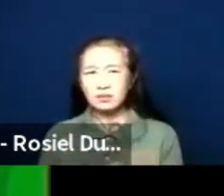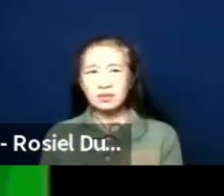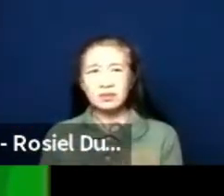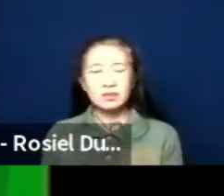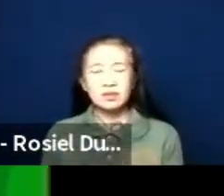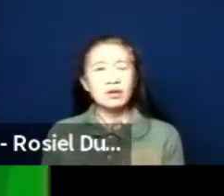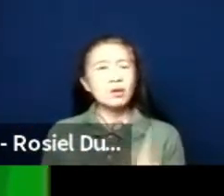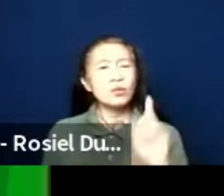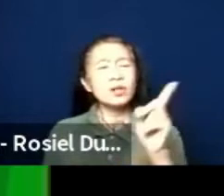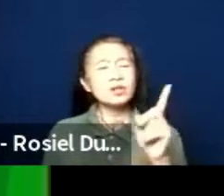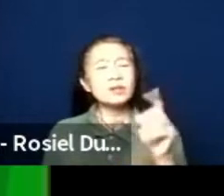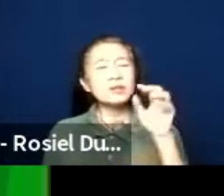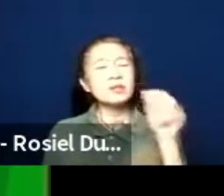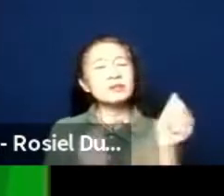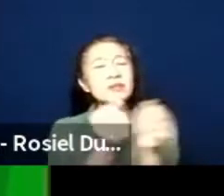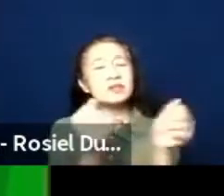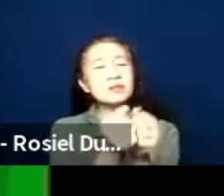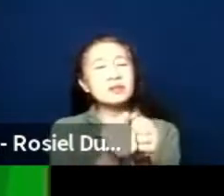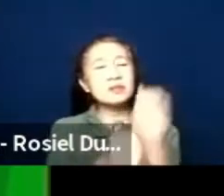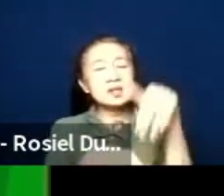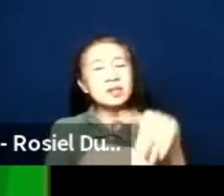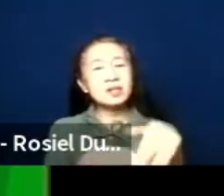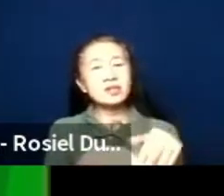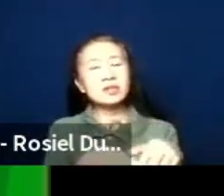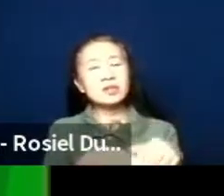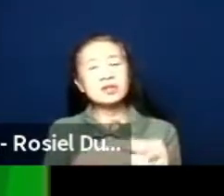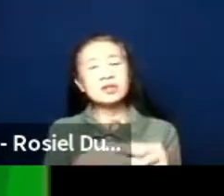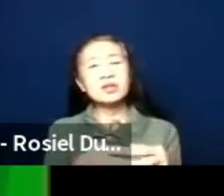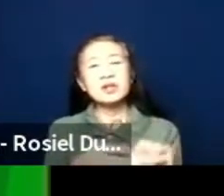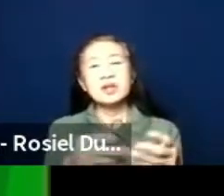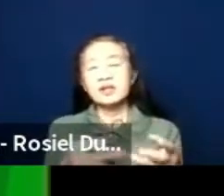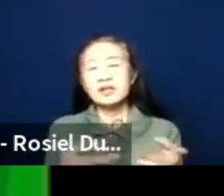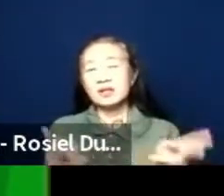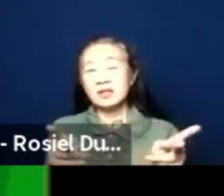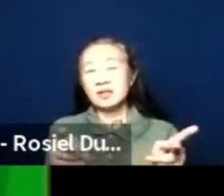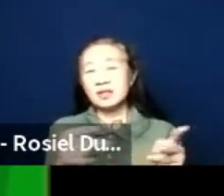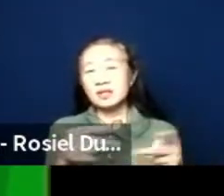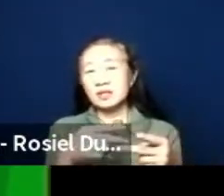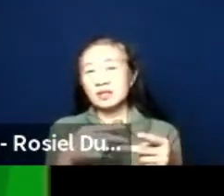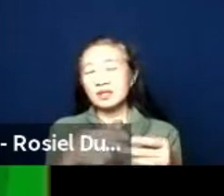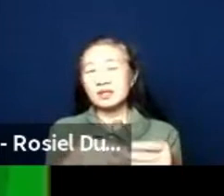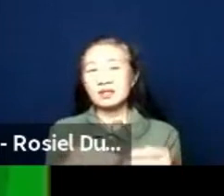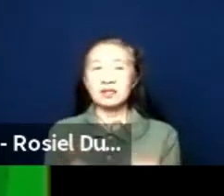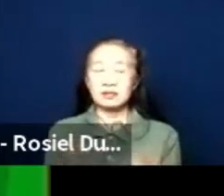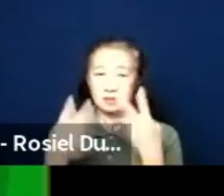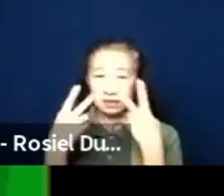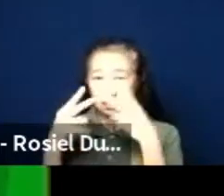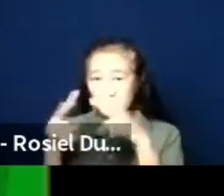to put inside your kit. Okay, you can screenshot it and watch it for later. Okay, thank you very much.